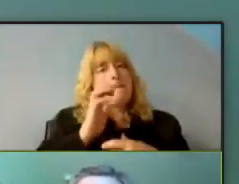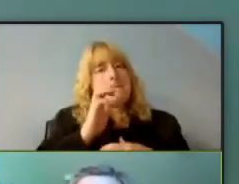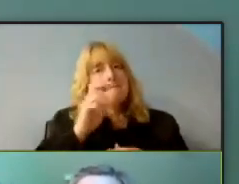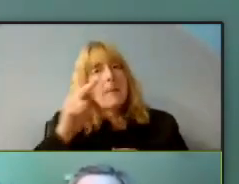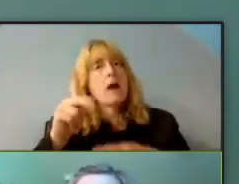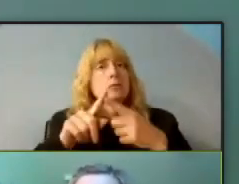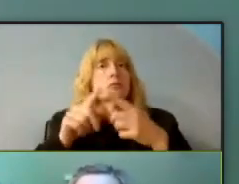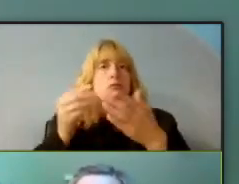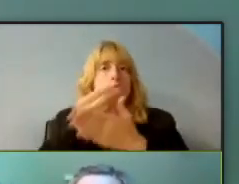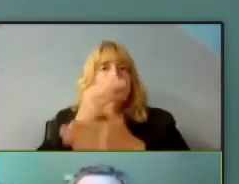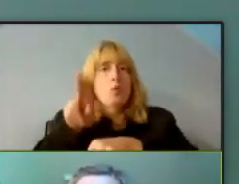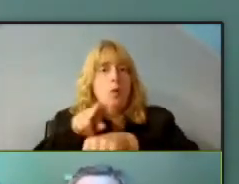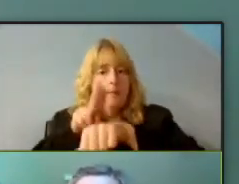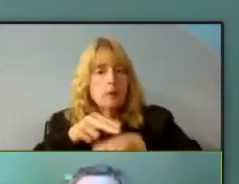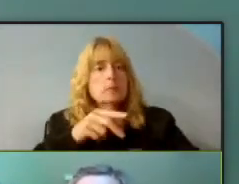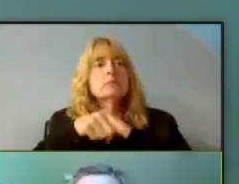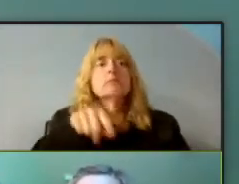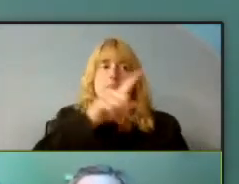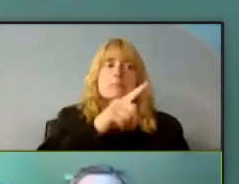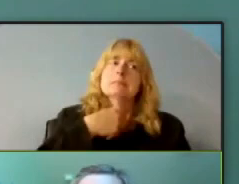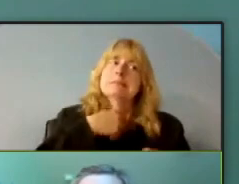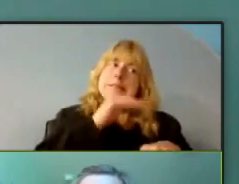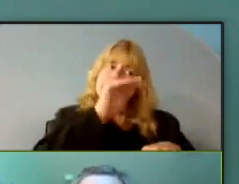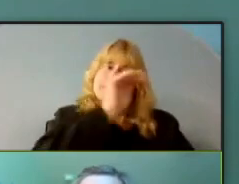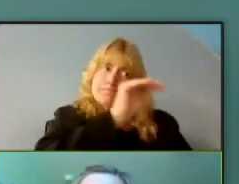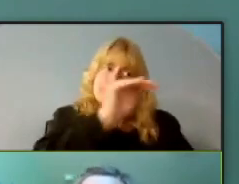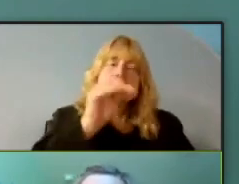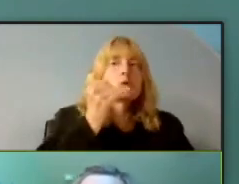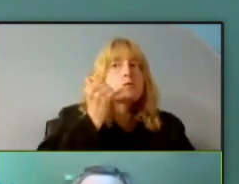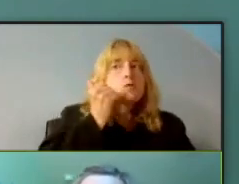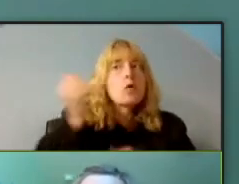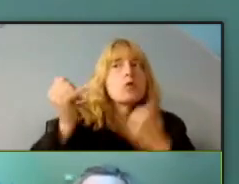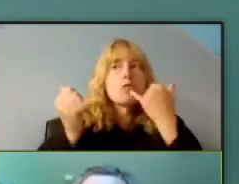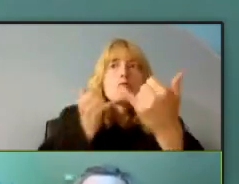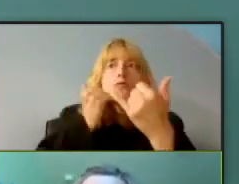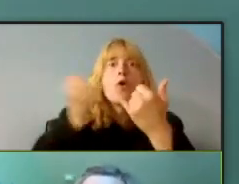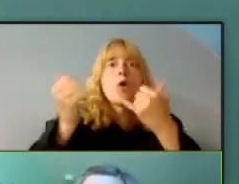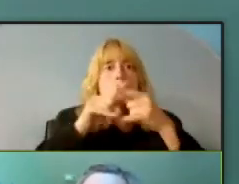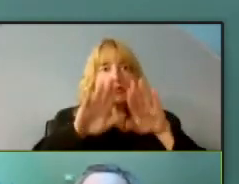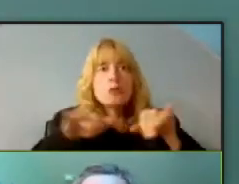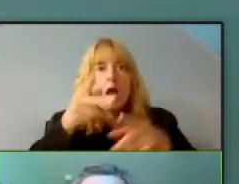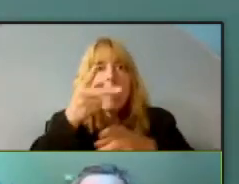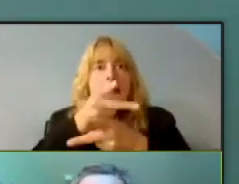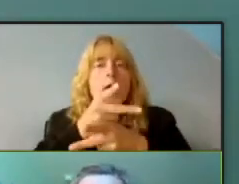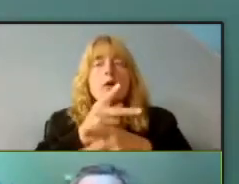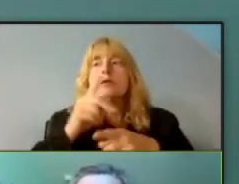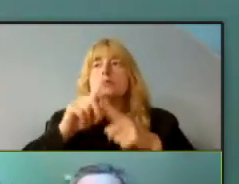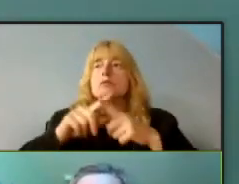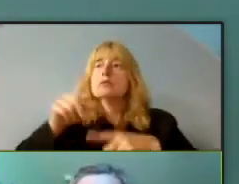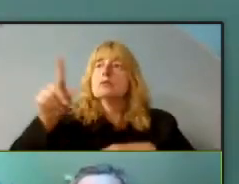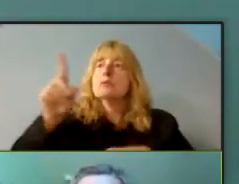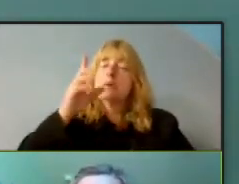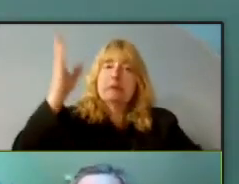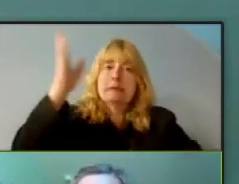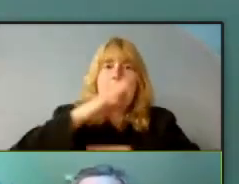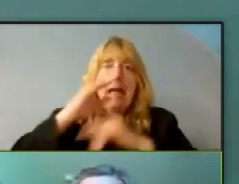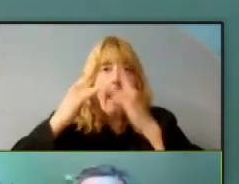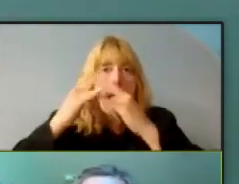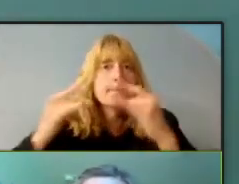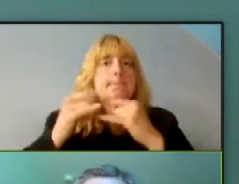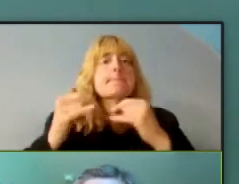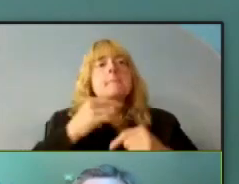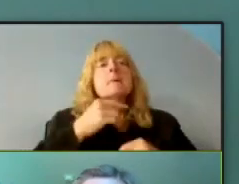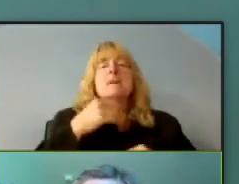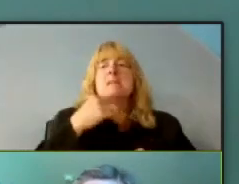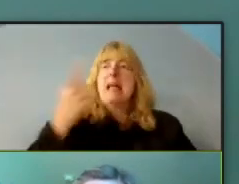your childcare provider, call your day camp operator and say, I'm ready to return to work. My children are ready to come back into your care